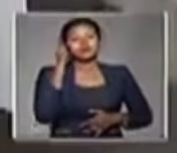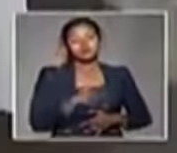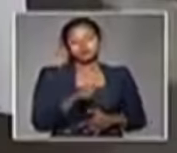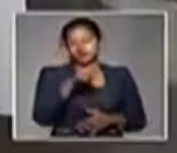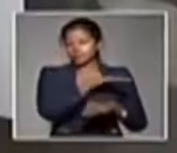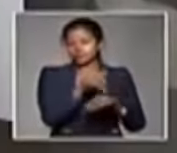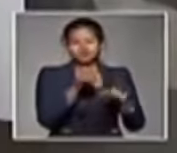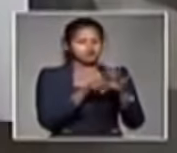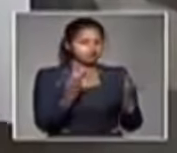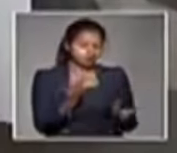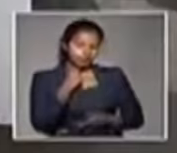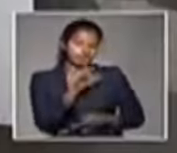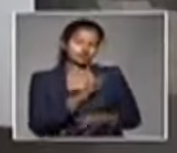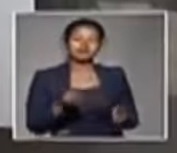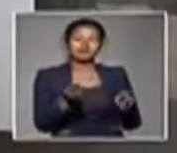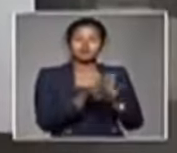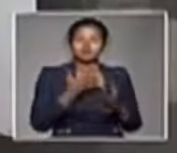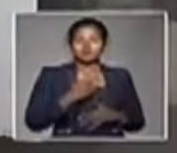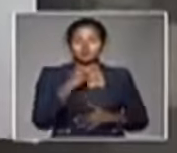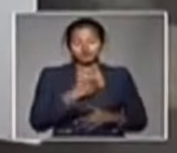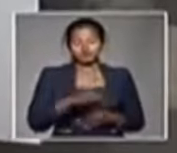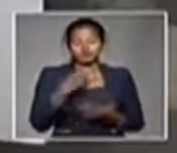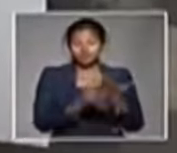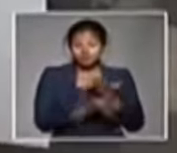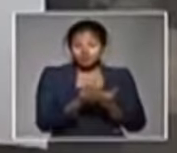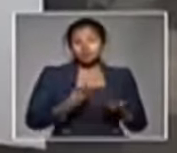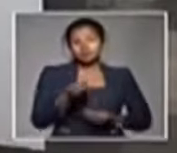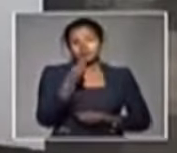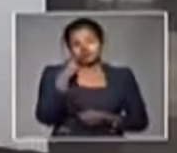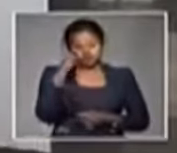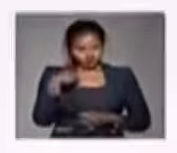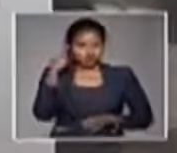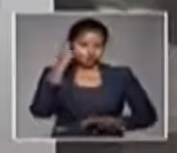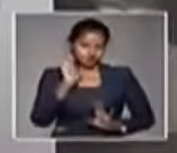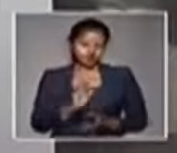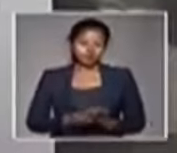ward. That person is reported to be a drug addict.